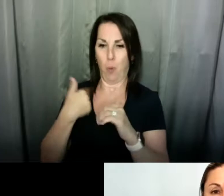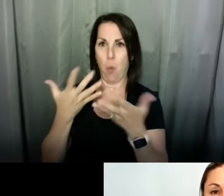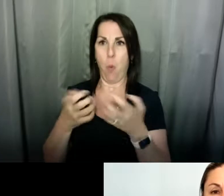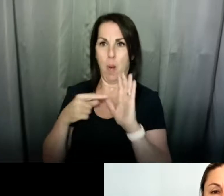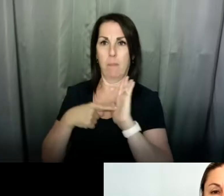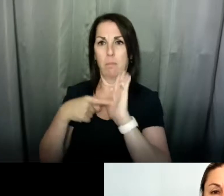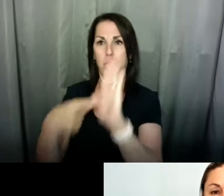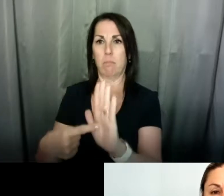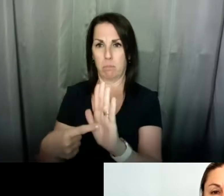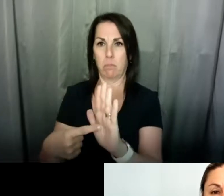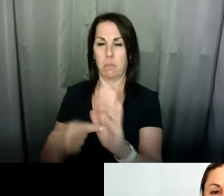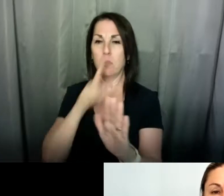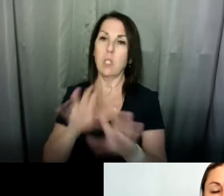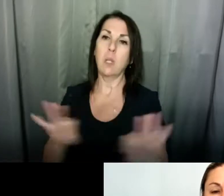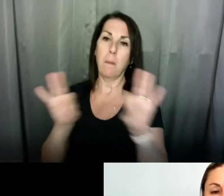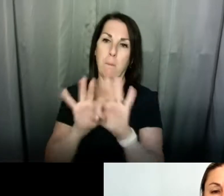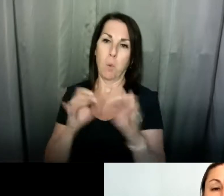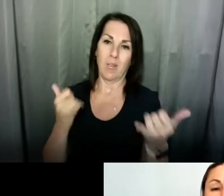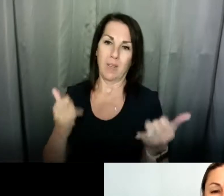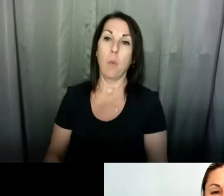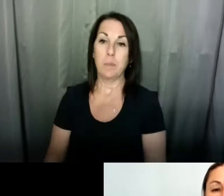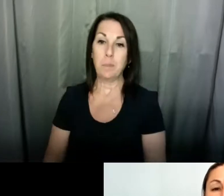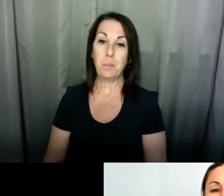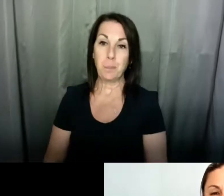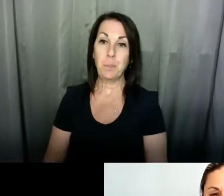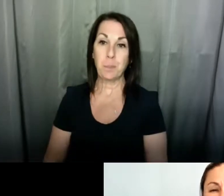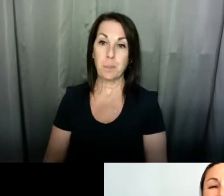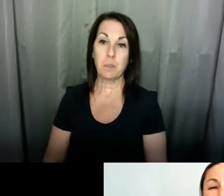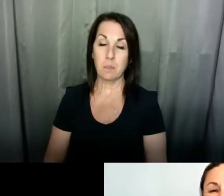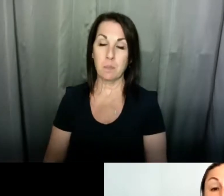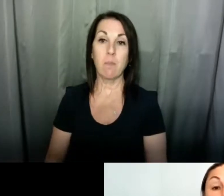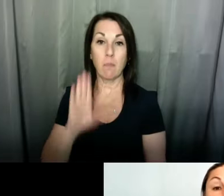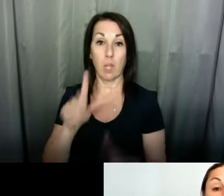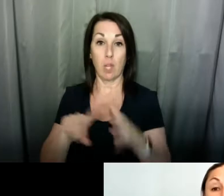And that's really, really important to me. Now, we're going to do a Q&A.